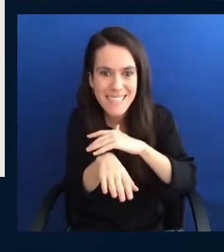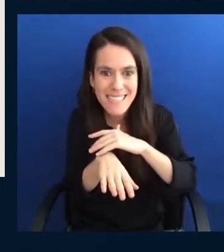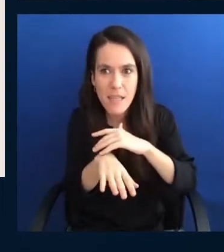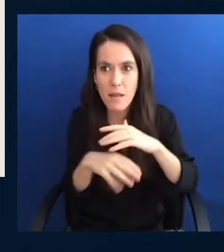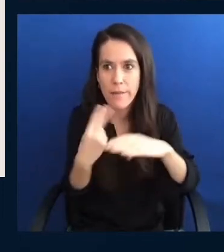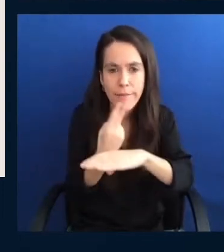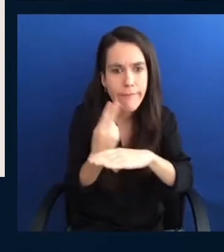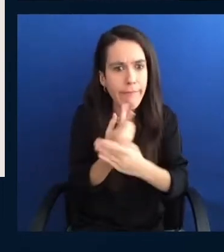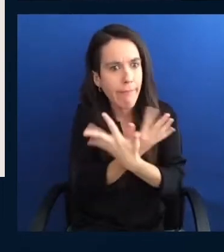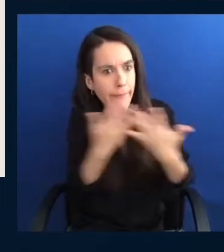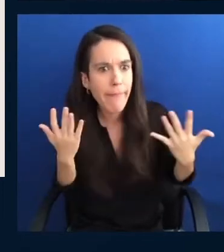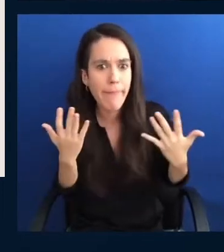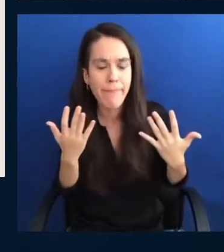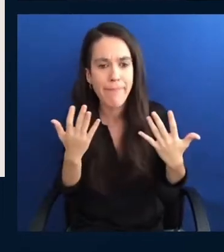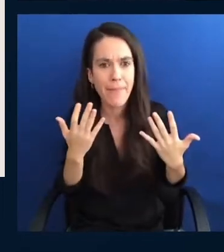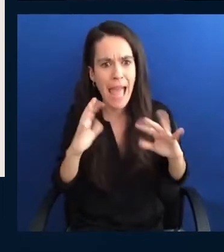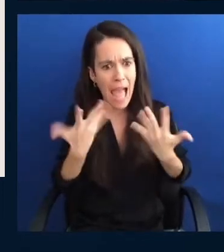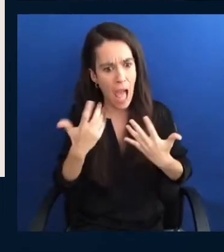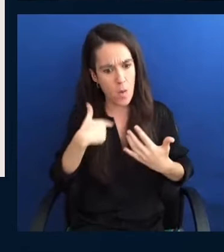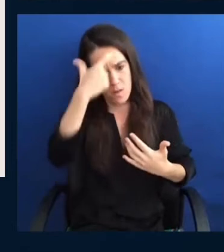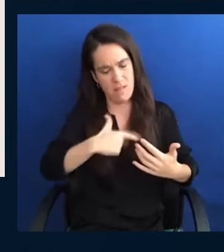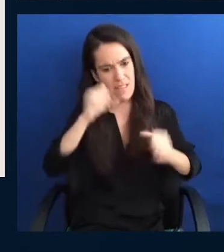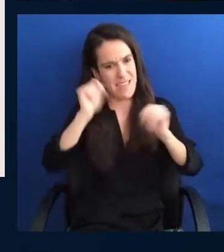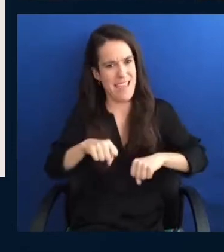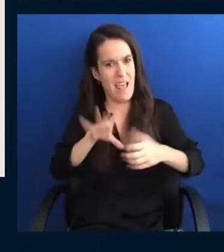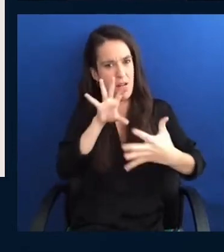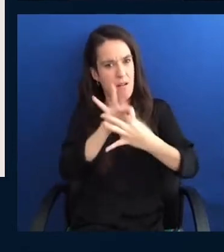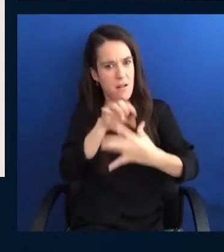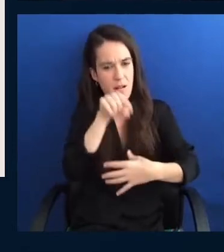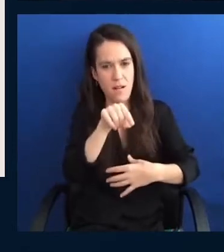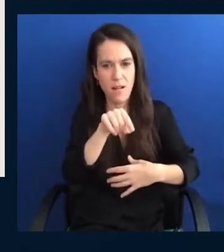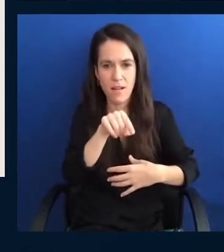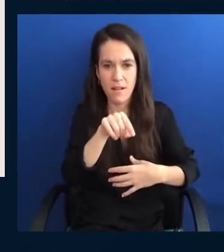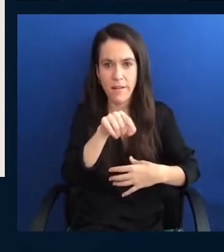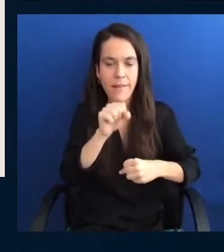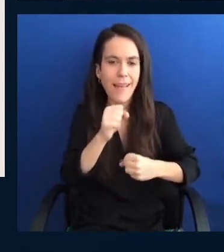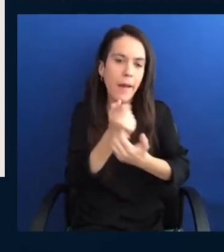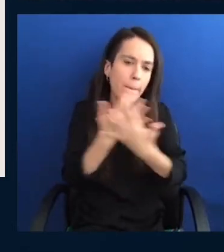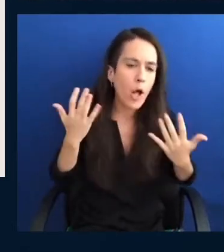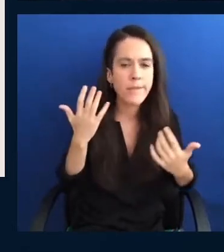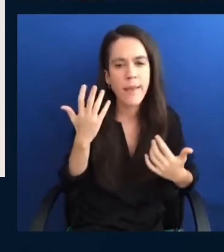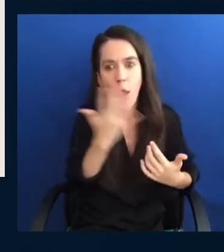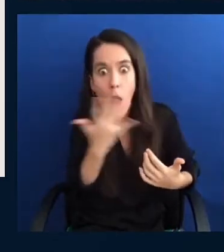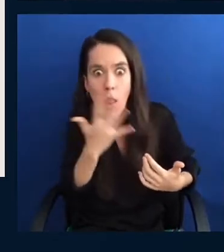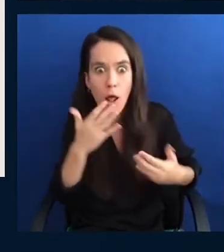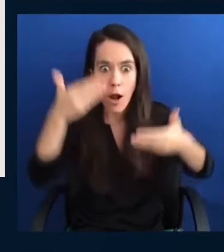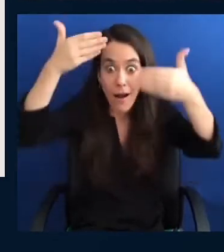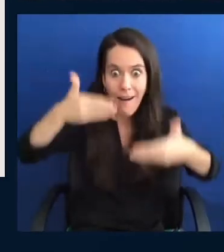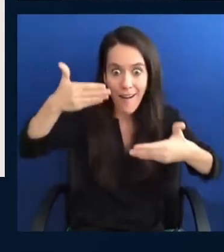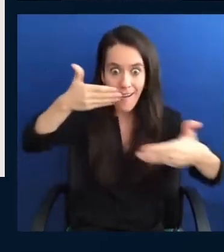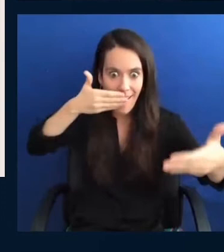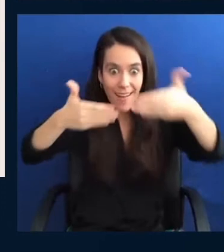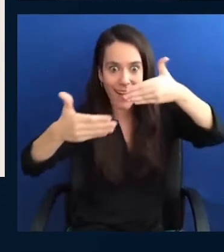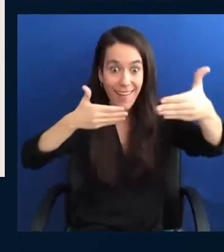of flexibility in terms of how icons look, and even, icons can be multicolored now, and it's super